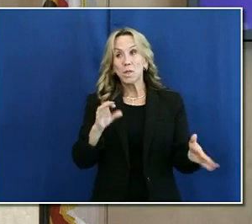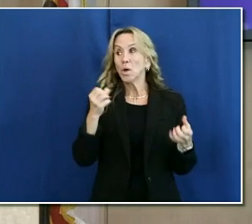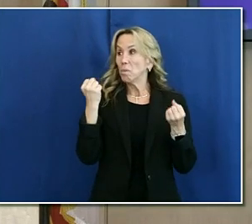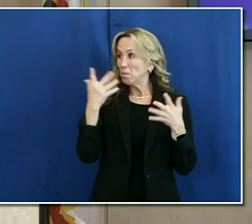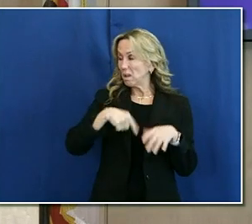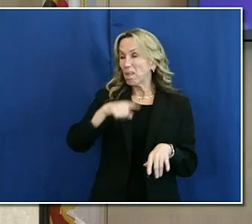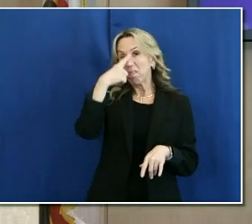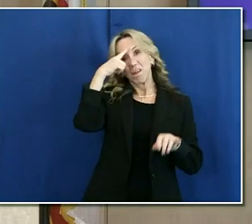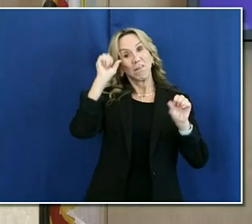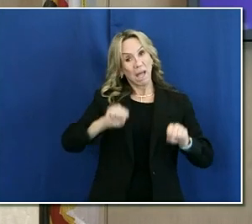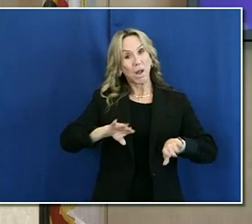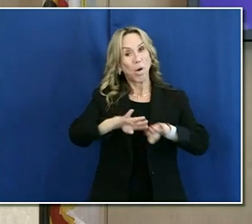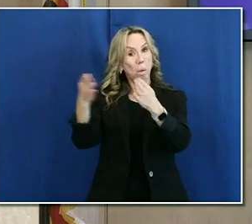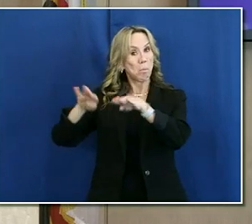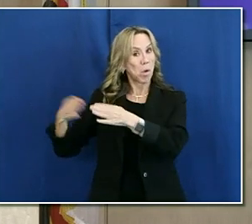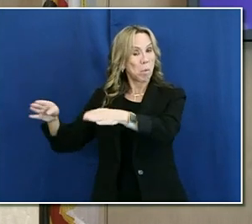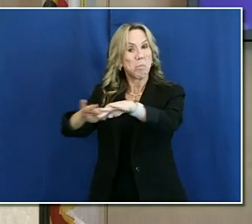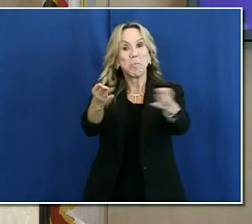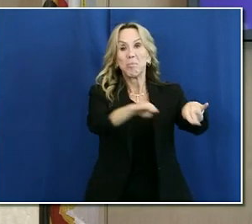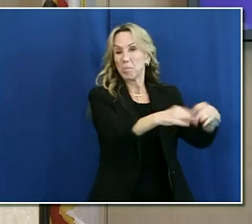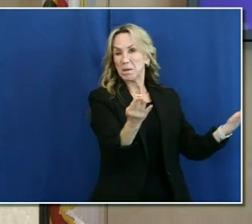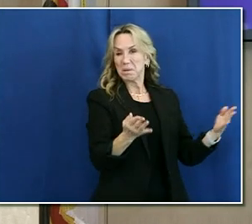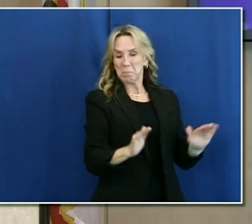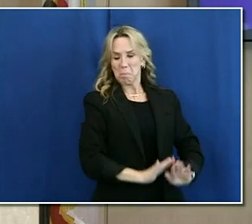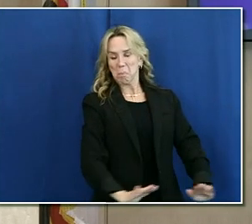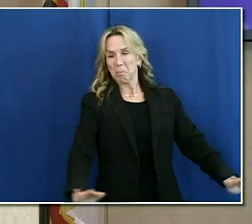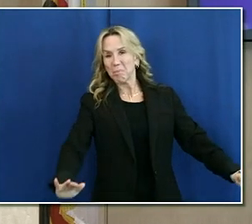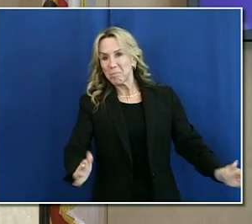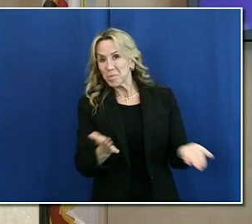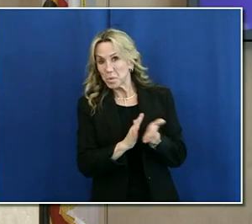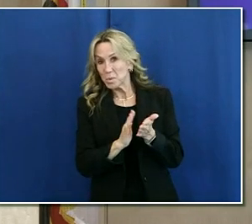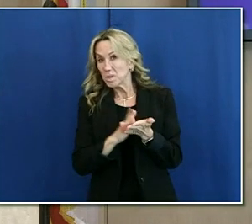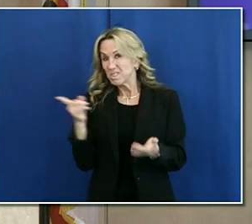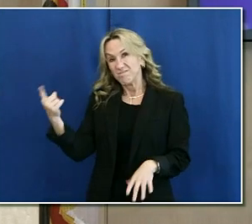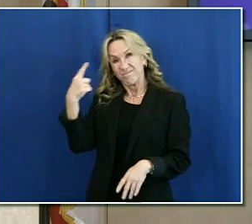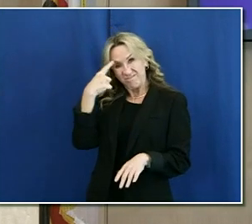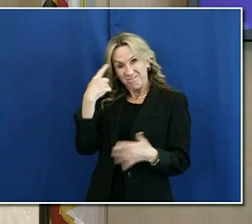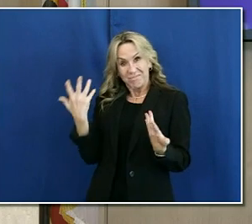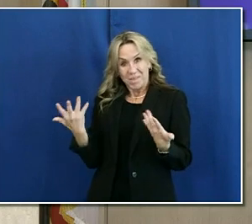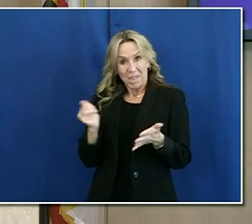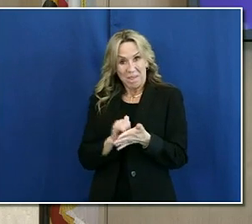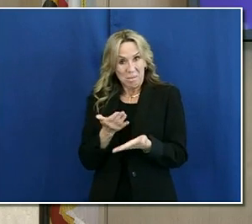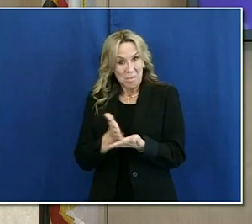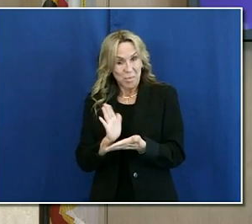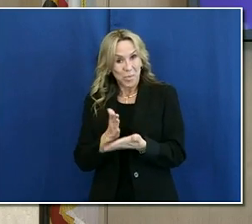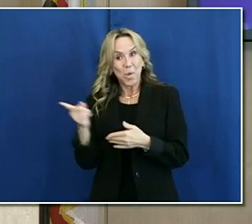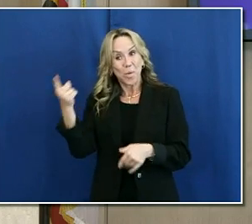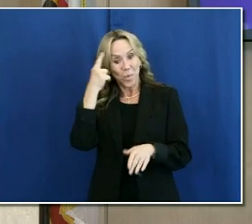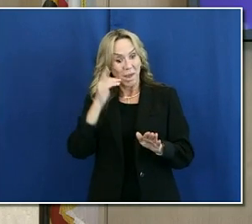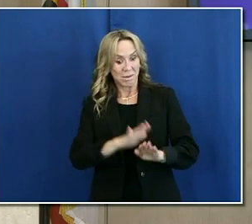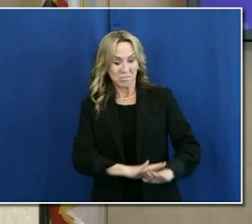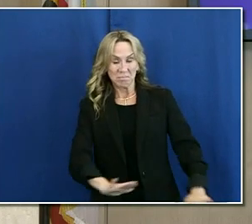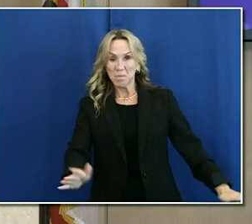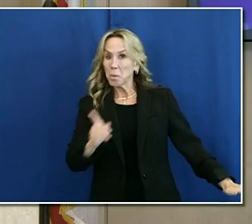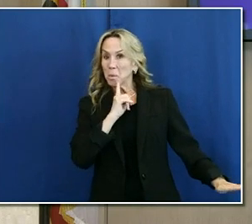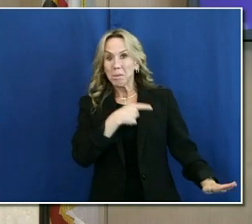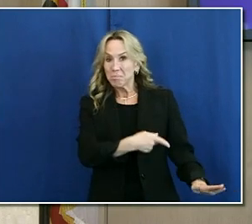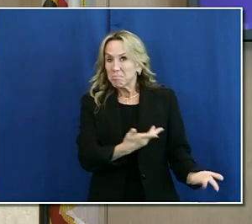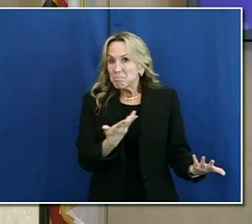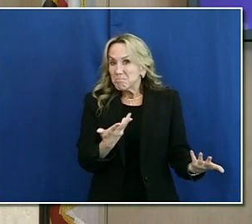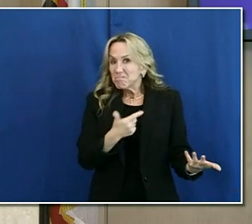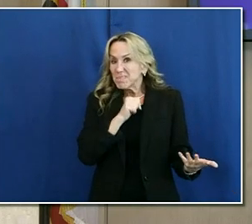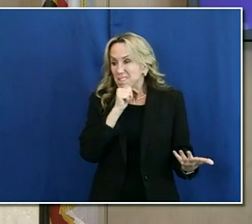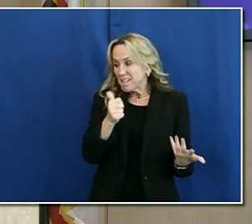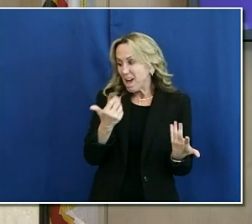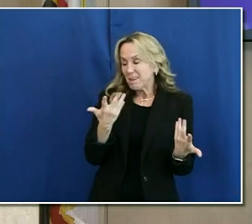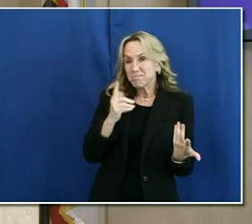them. How do you feel about that argument, and do you believe that their children at that age are not really substantial vectors